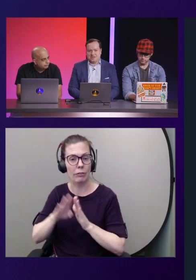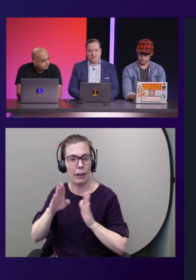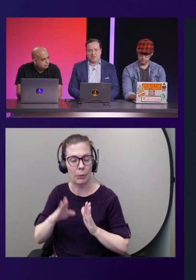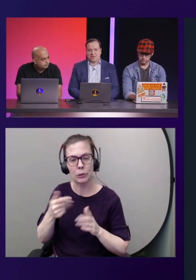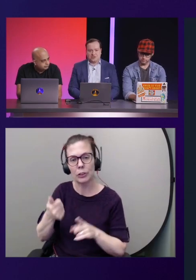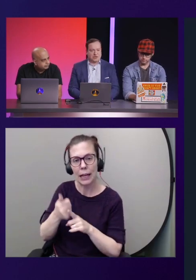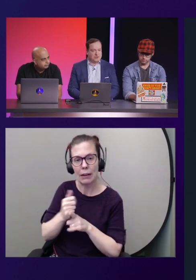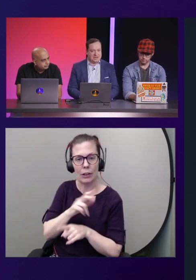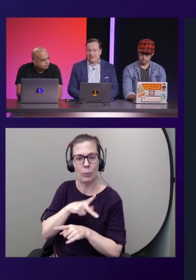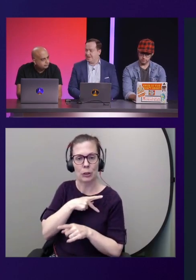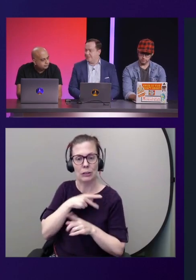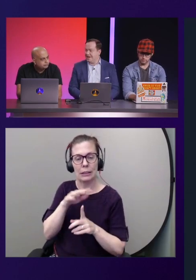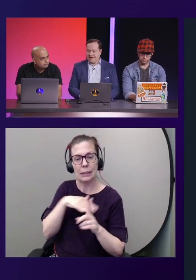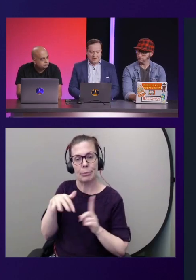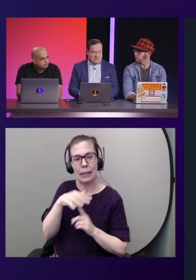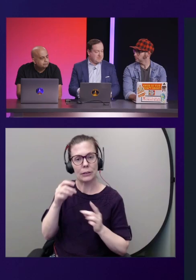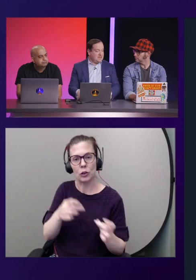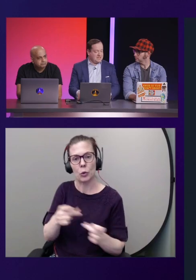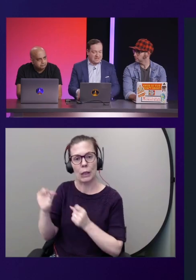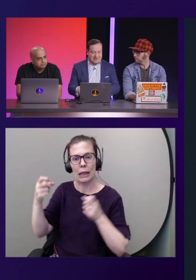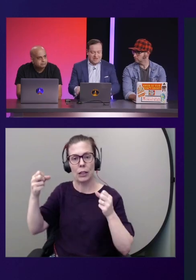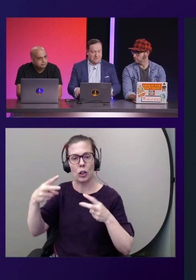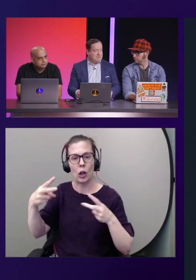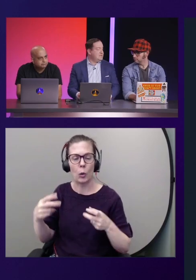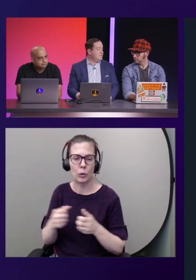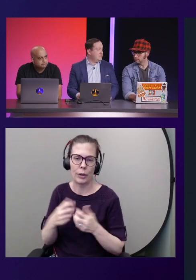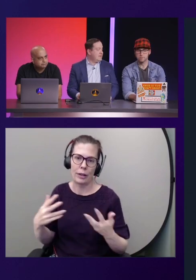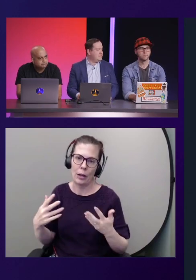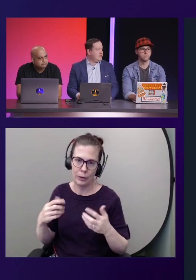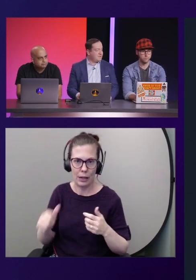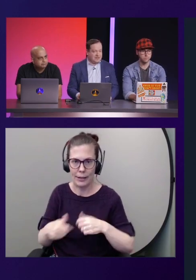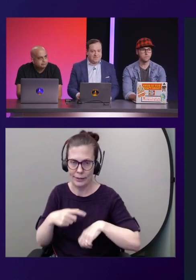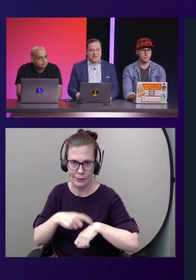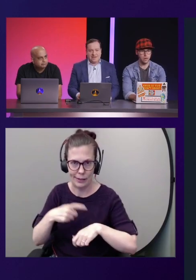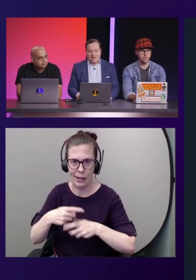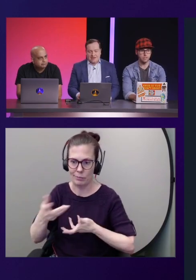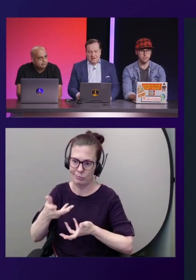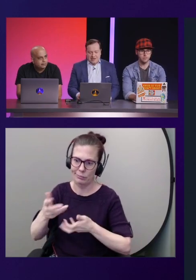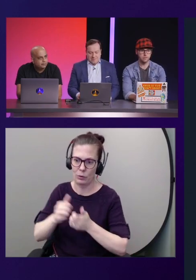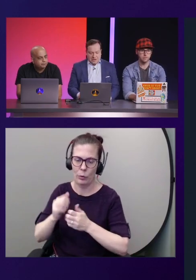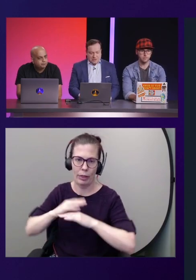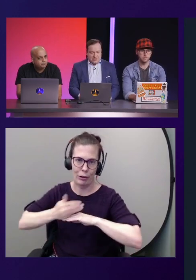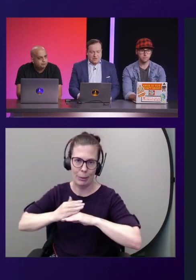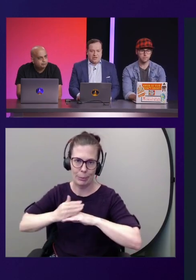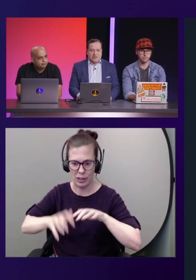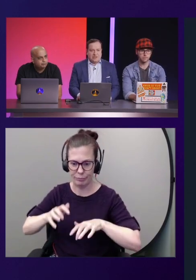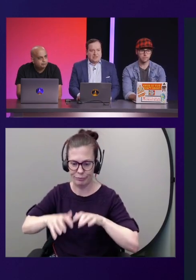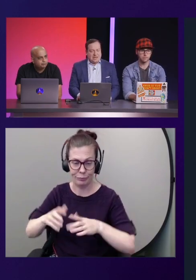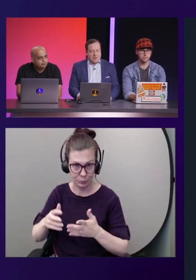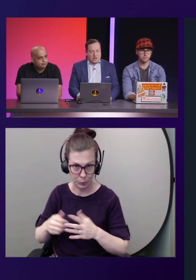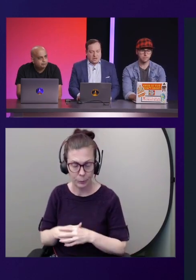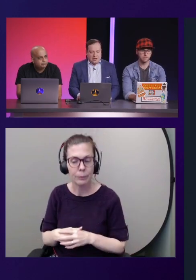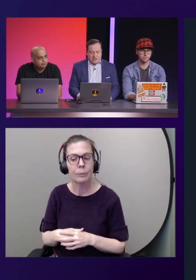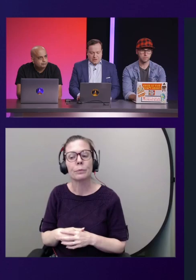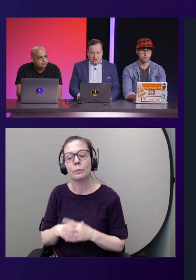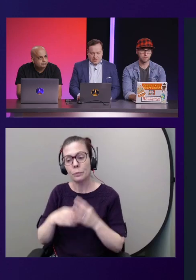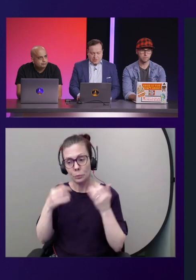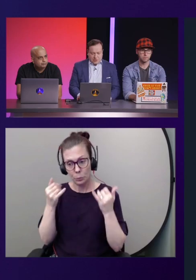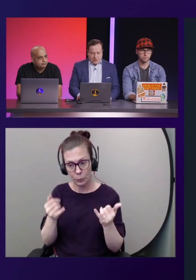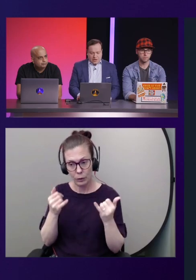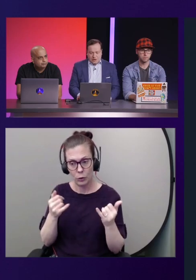space to quickly start coding without having to spend any time messing with their laptop, right? Nice. So today we're going